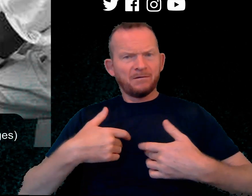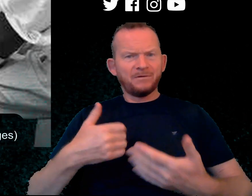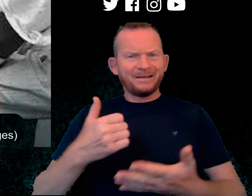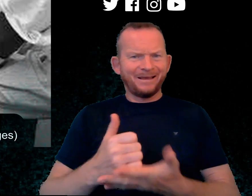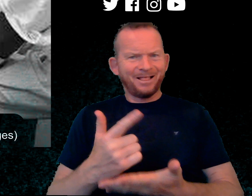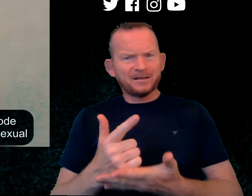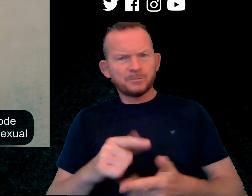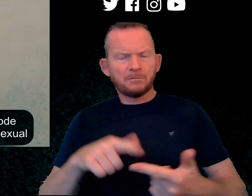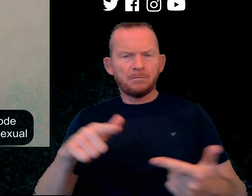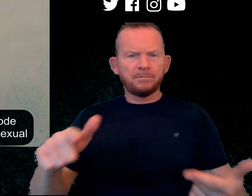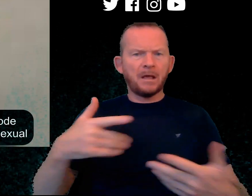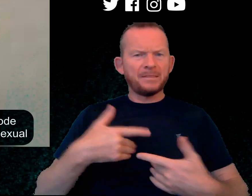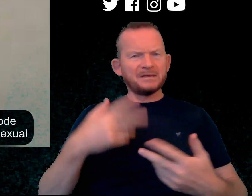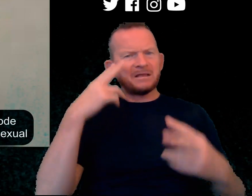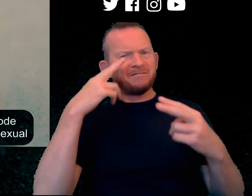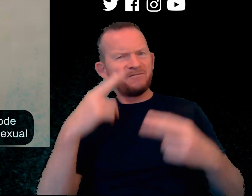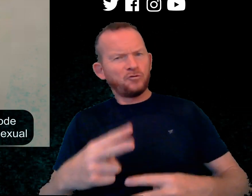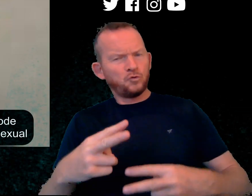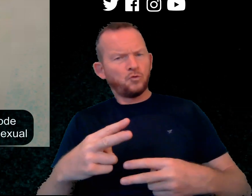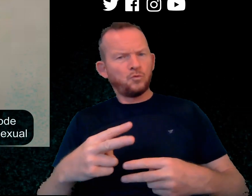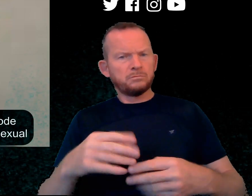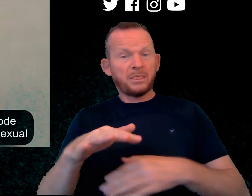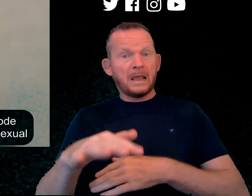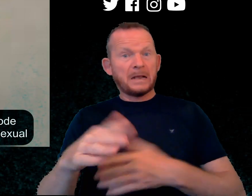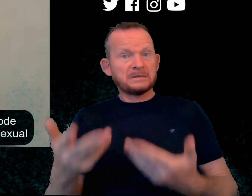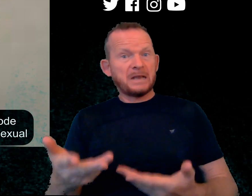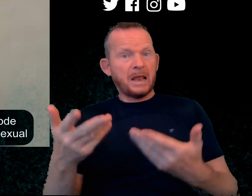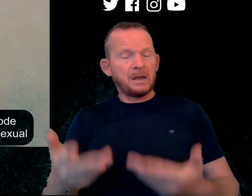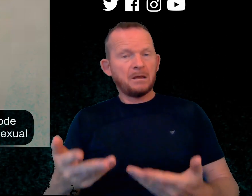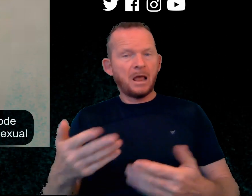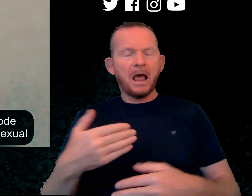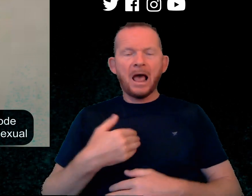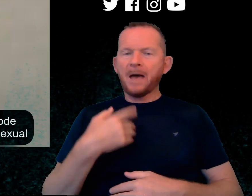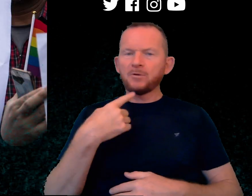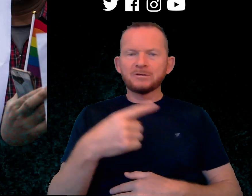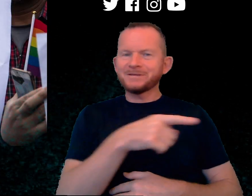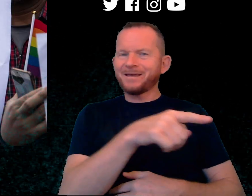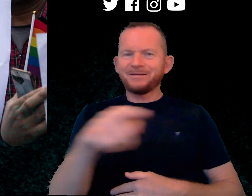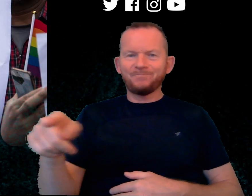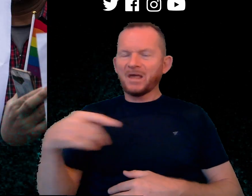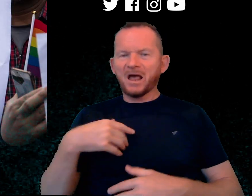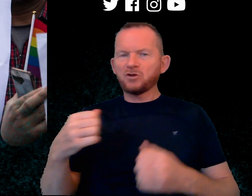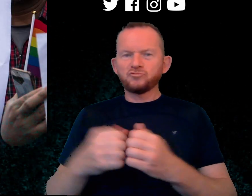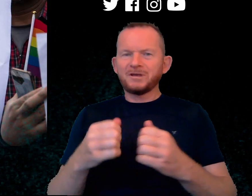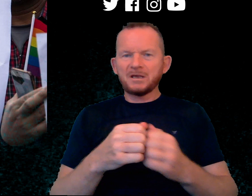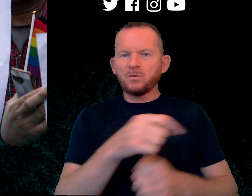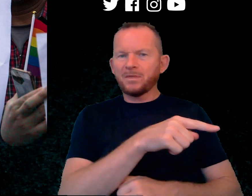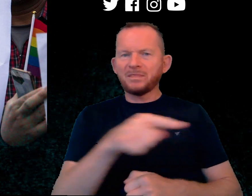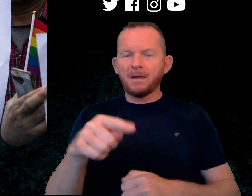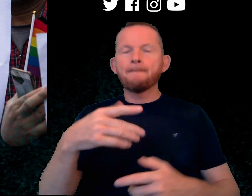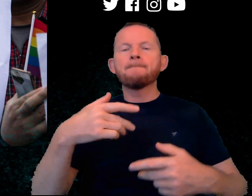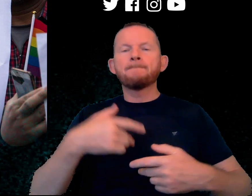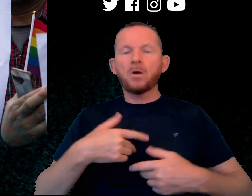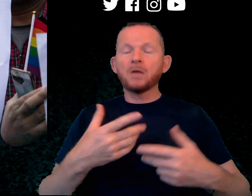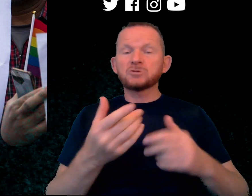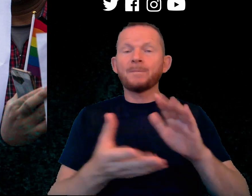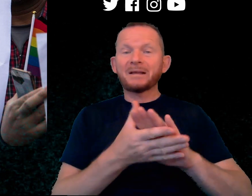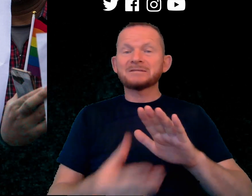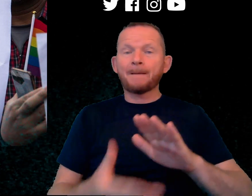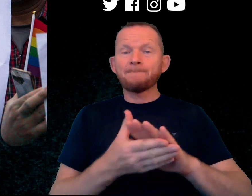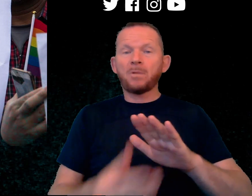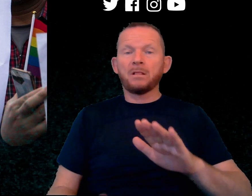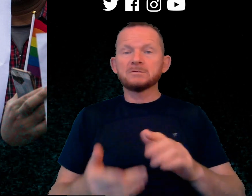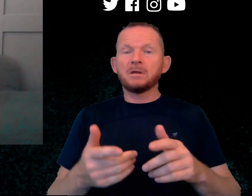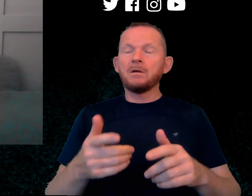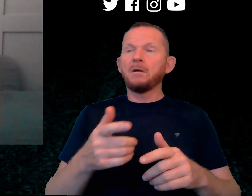non-heterosexual attraction a condition in need of cure or treatment, with some examples of practices which suggest this perception still